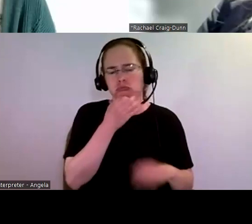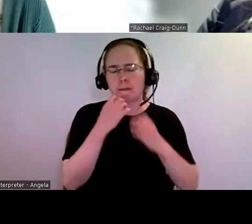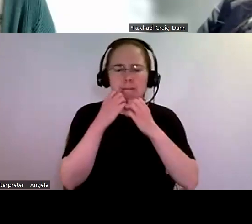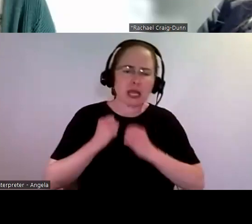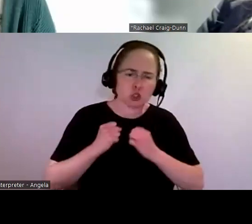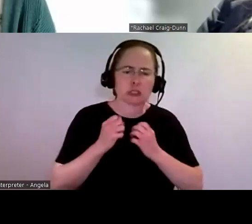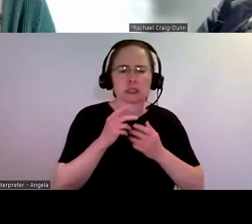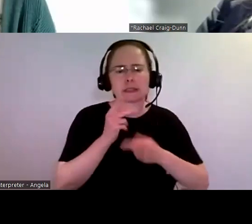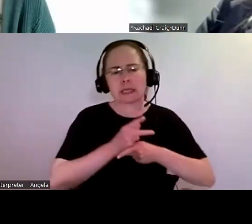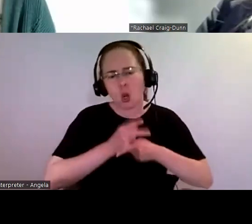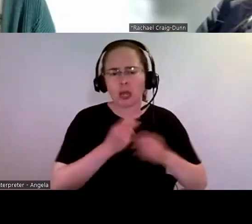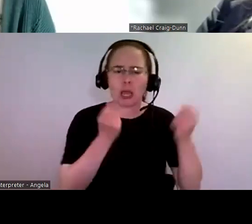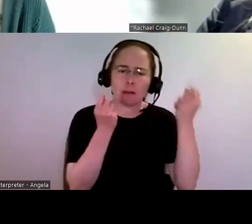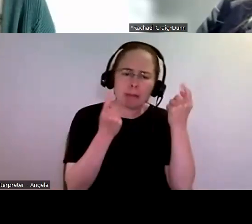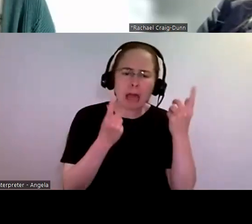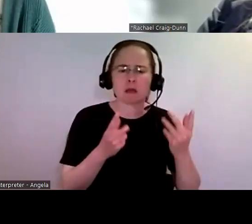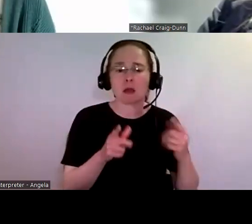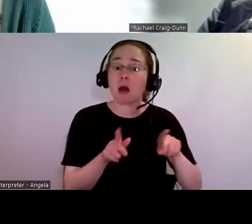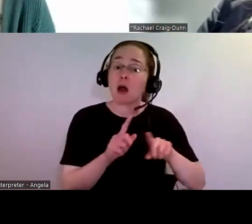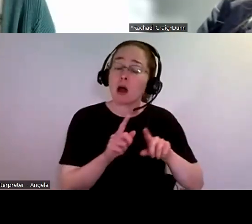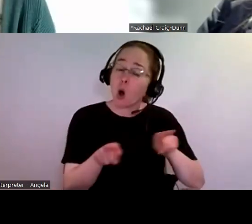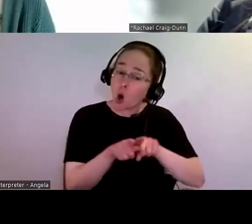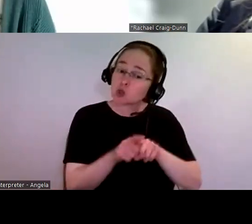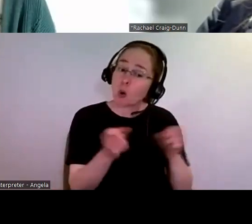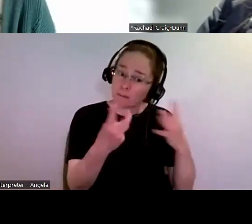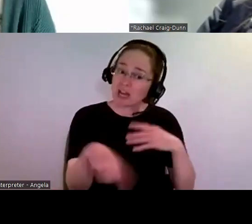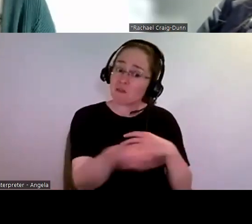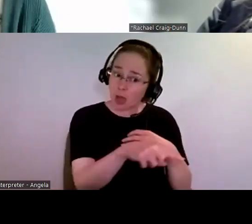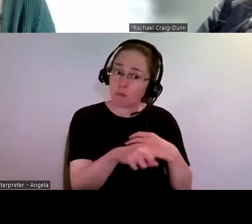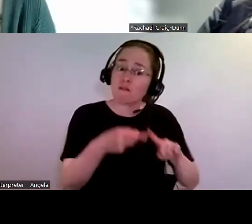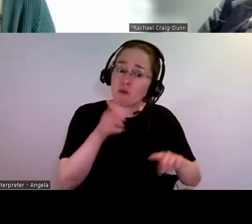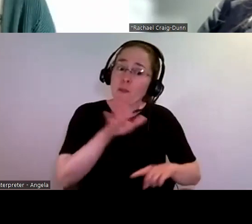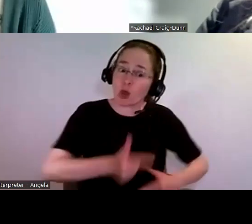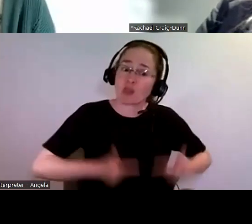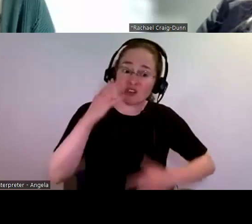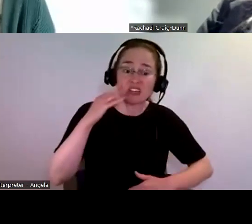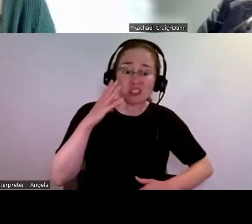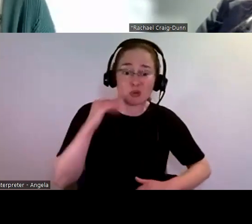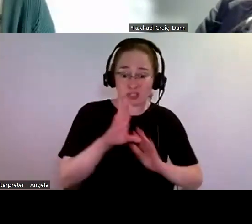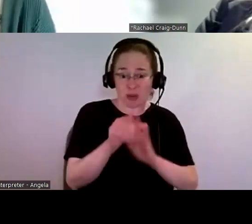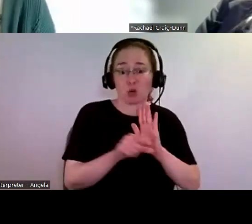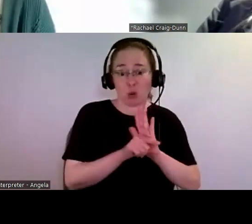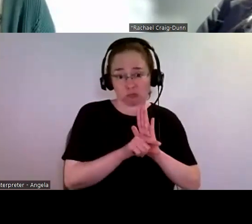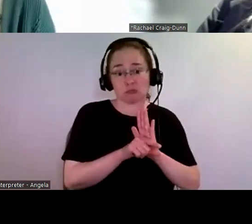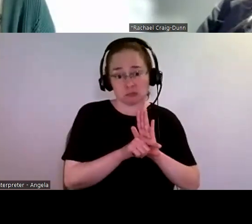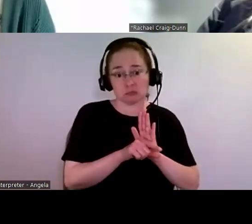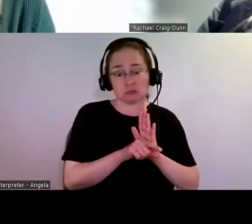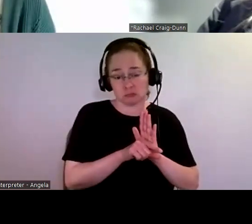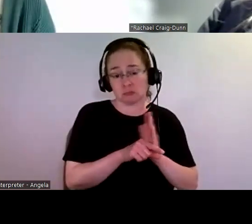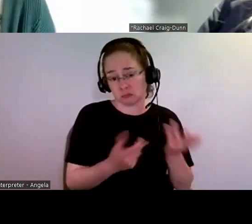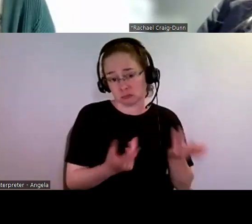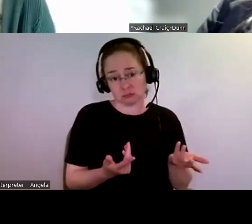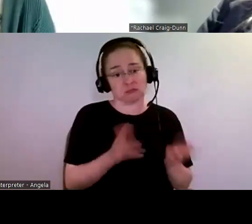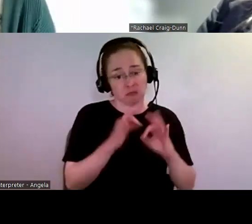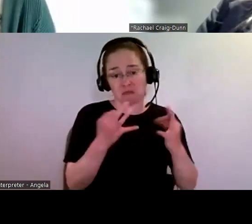and caring and empathic, but they're also, many of them, from their own lived experience backgrounds, had folks in